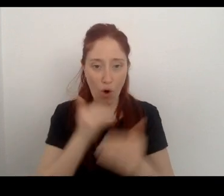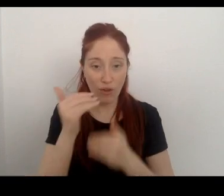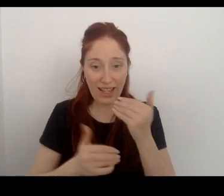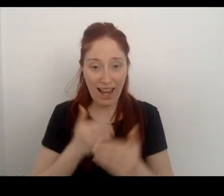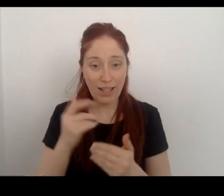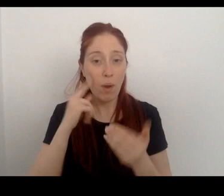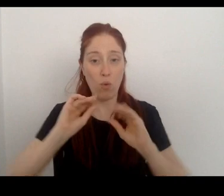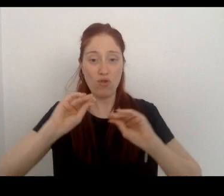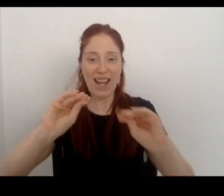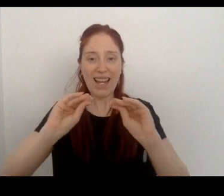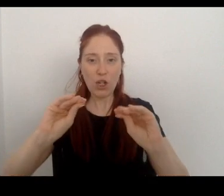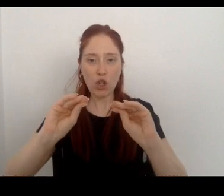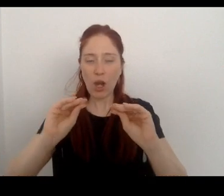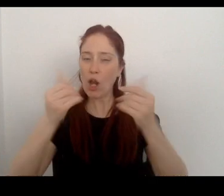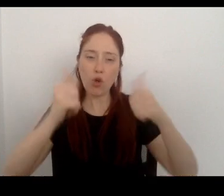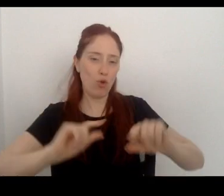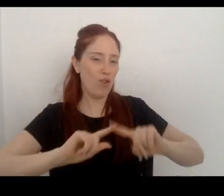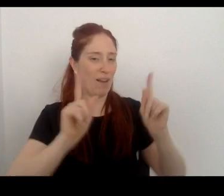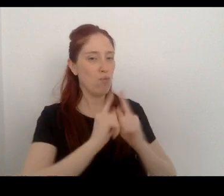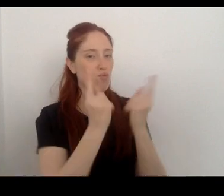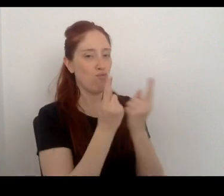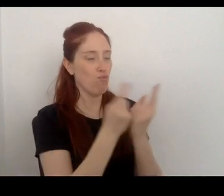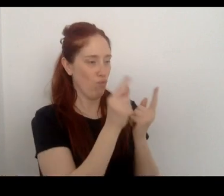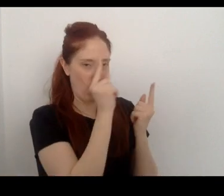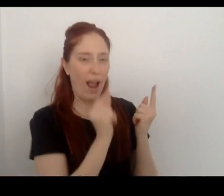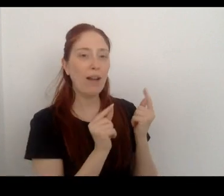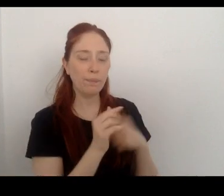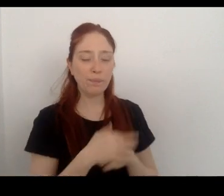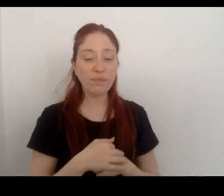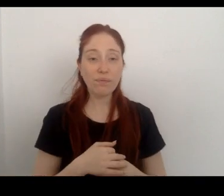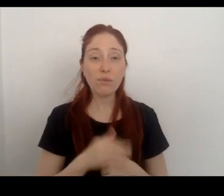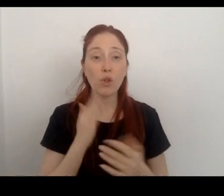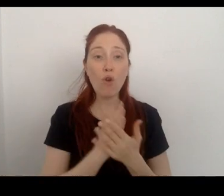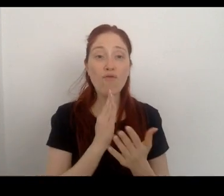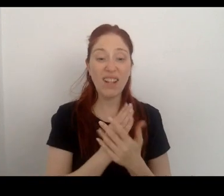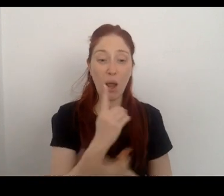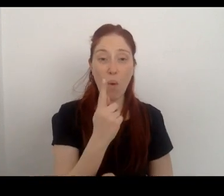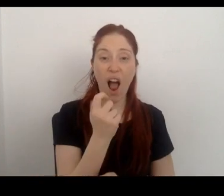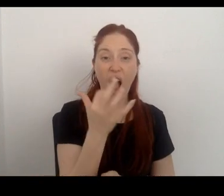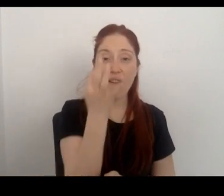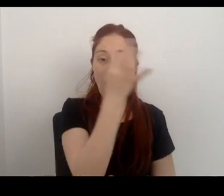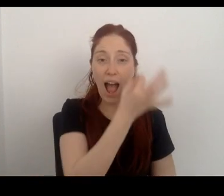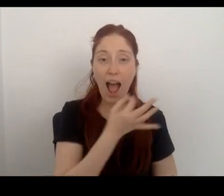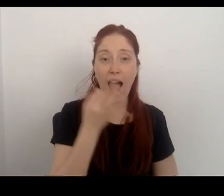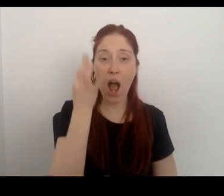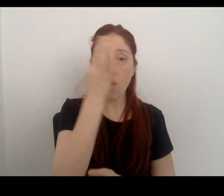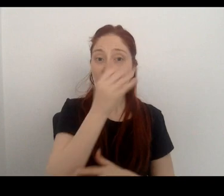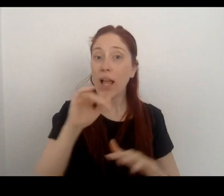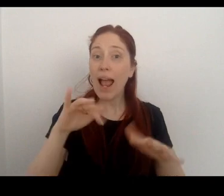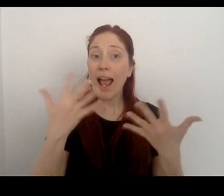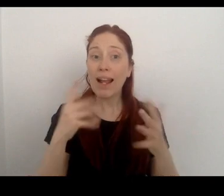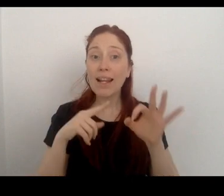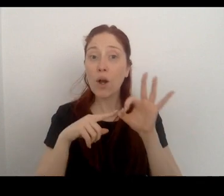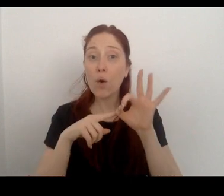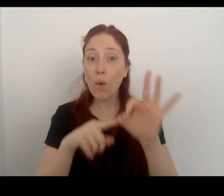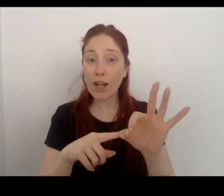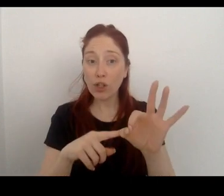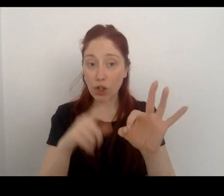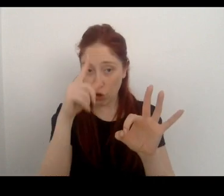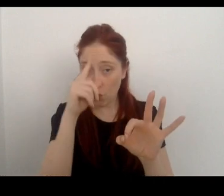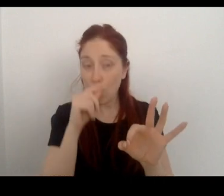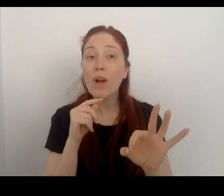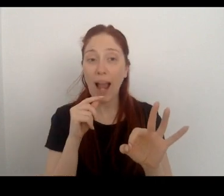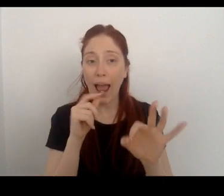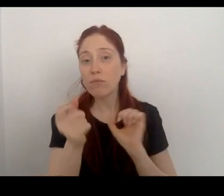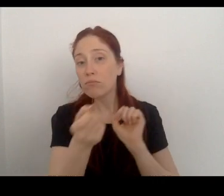the next hour and a half, please feel free to submit any questions you might have via Slido, and we'll do our best to get to them. Now